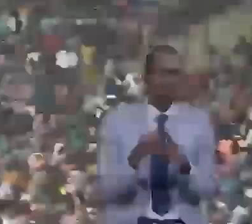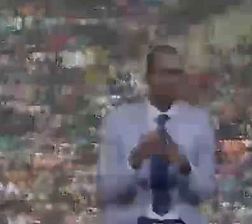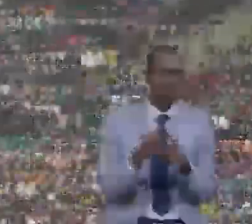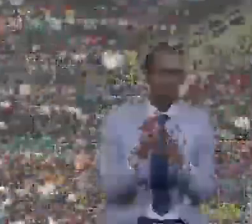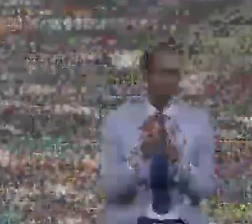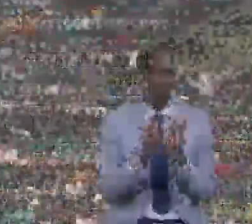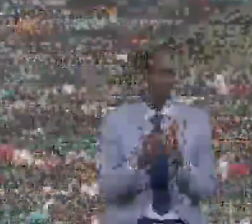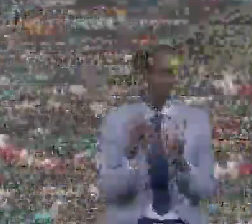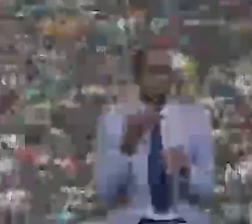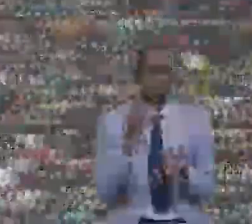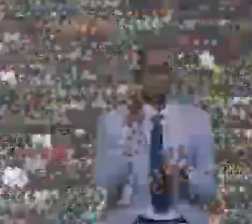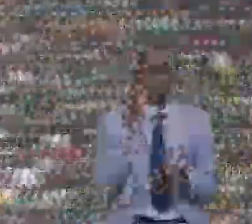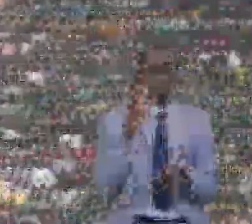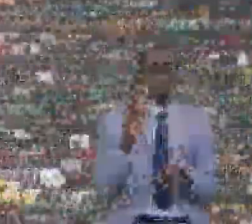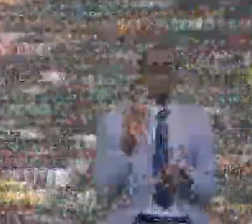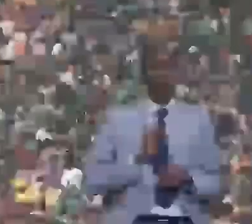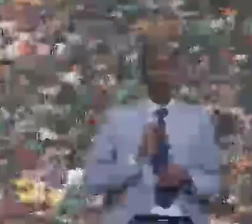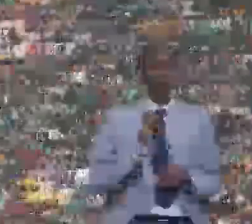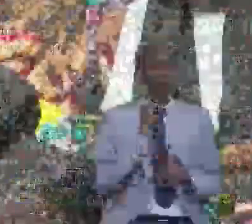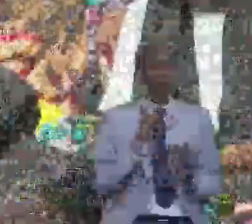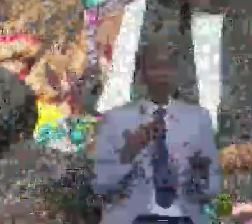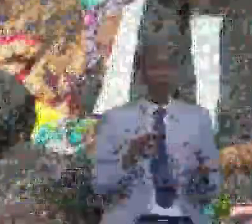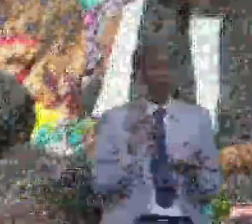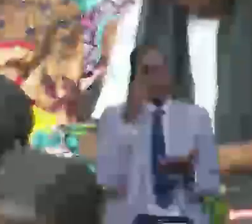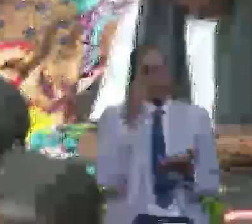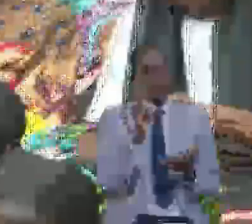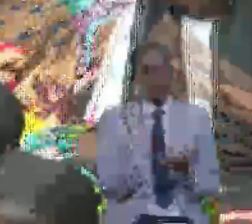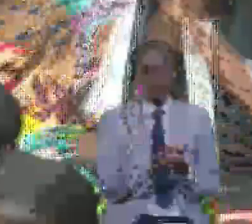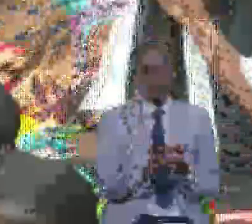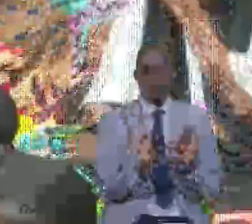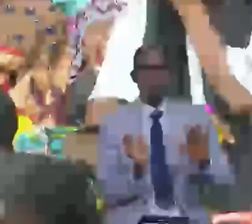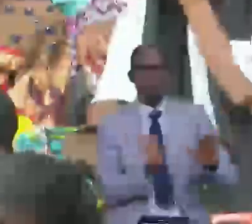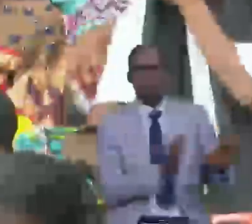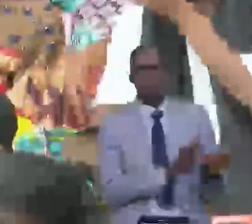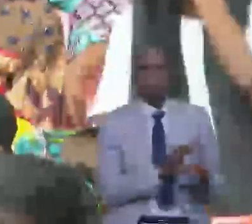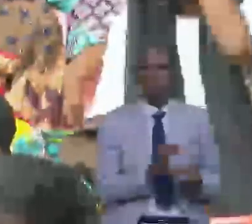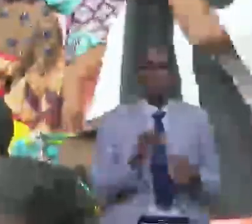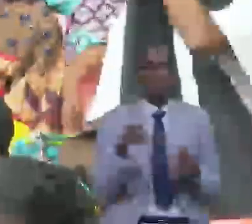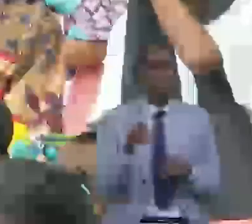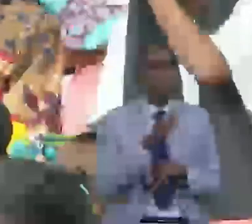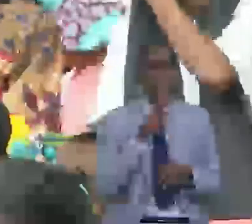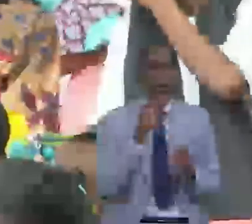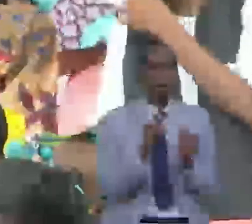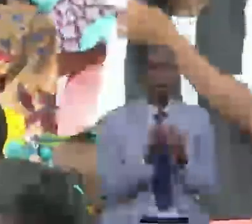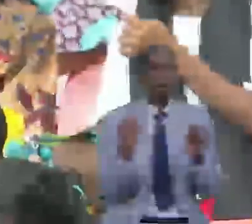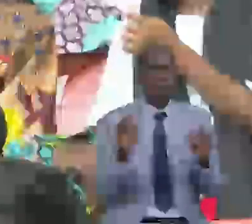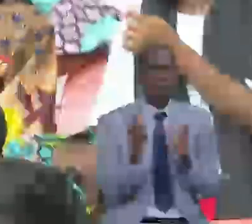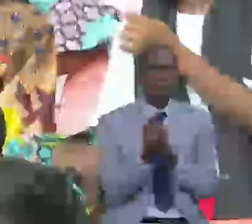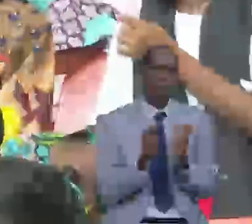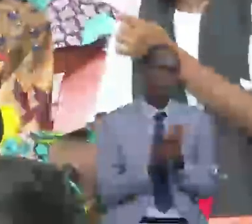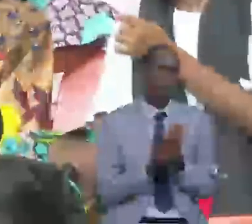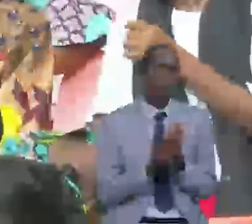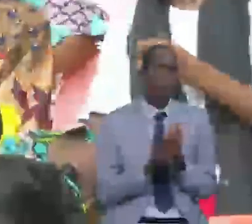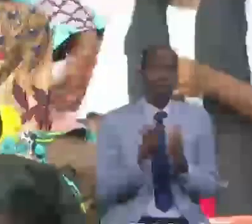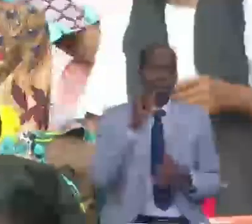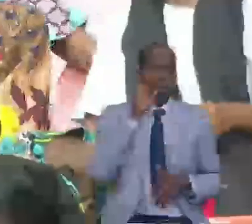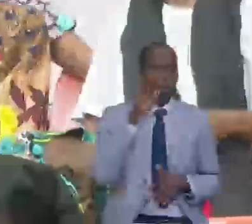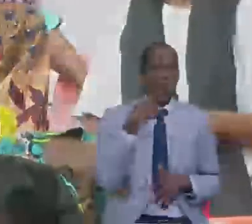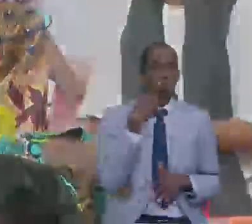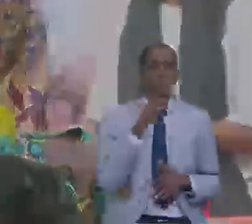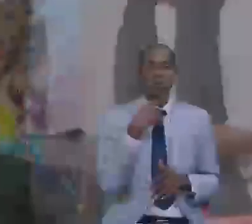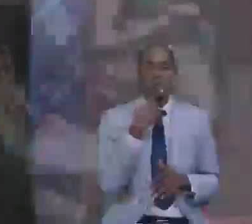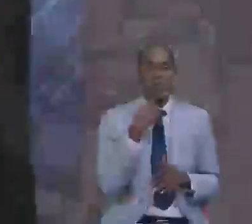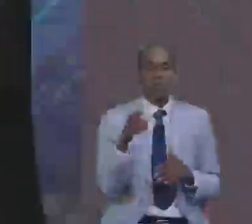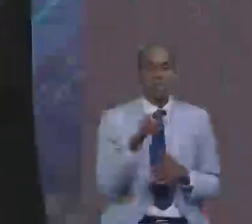who say they are part of the church, I hear that. I hear the emphasis on holiness, but I'm